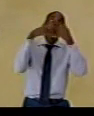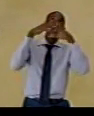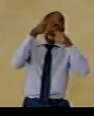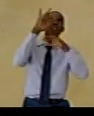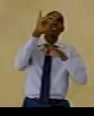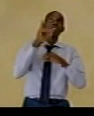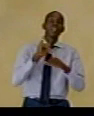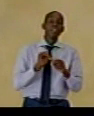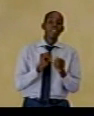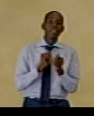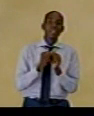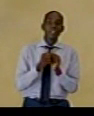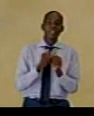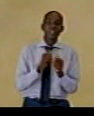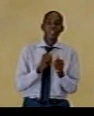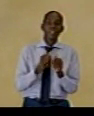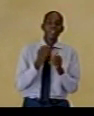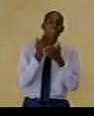Heavenly